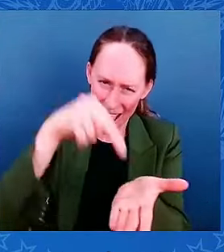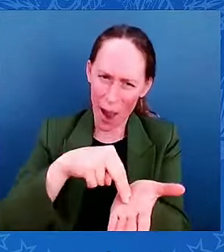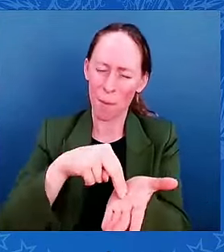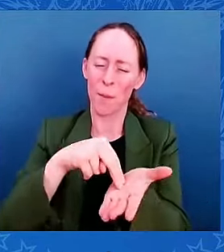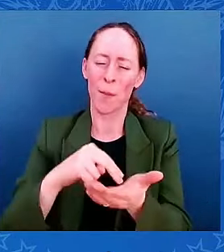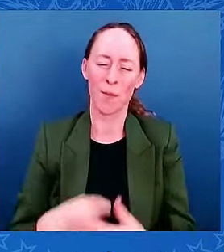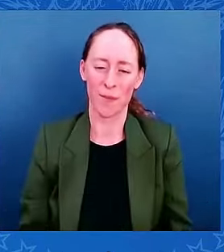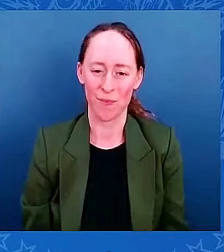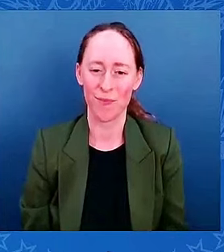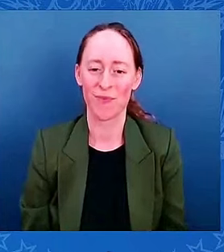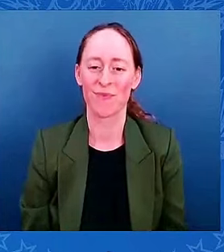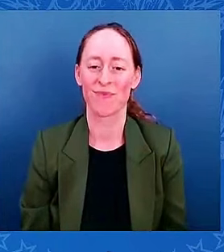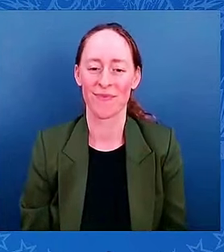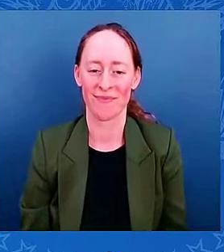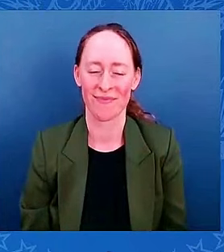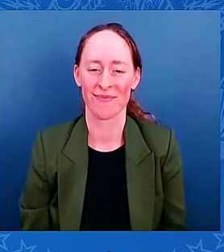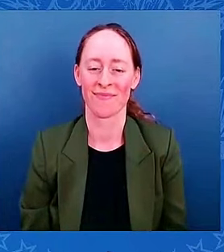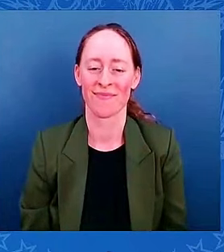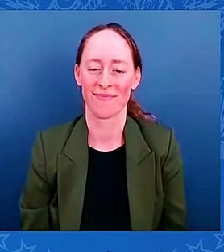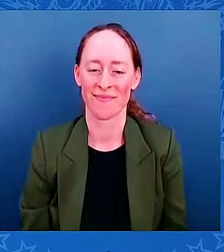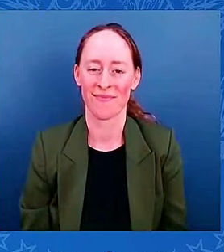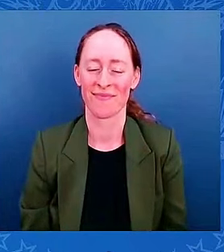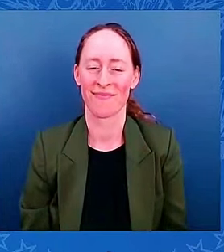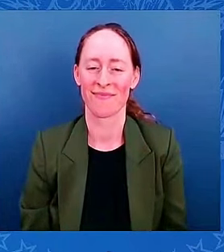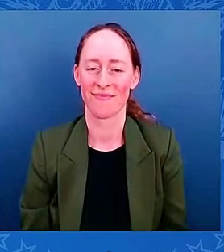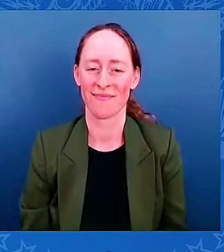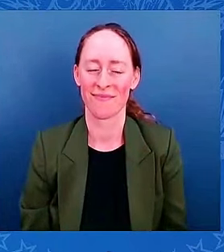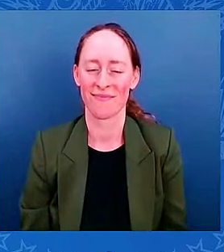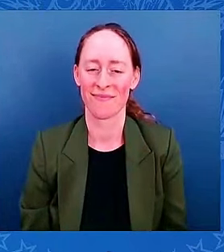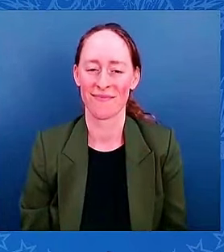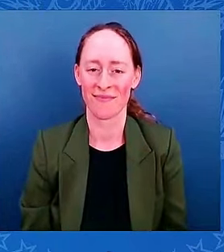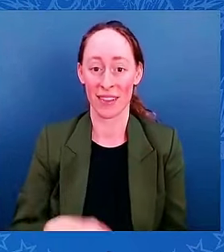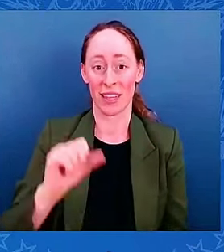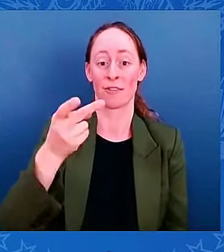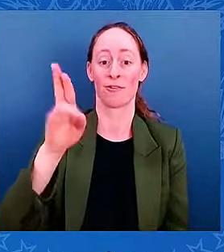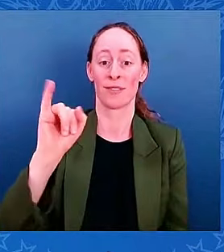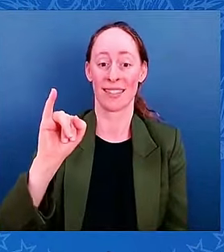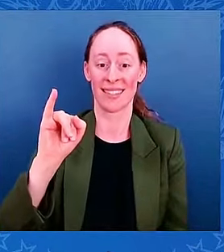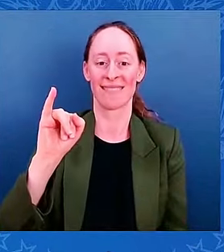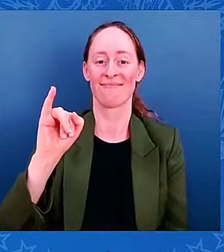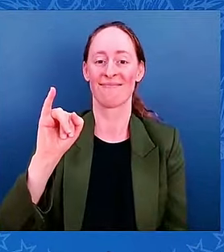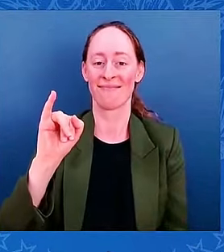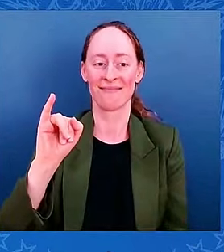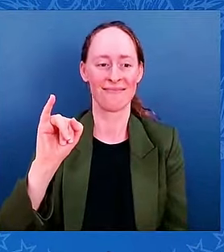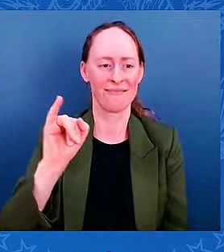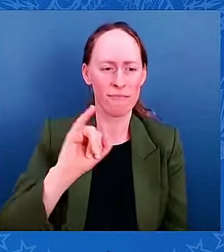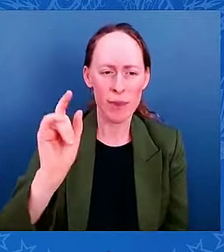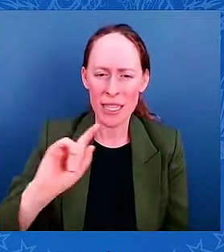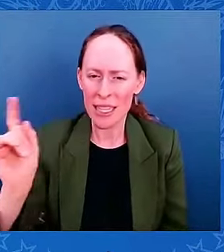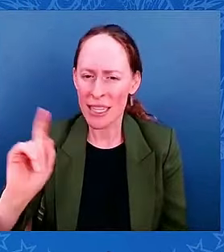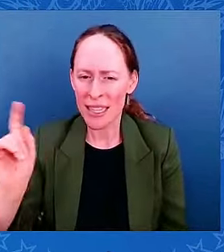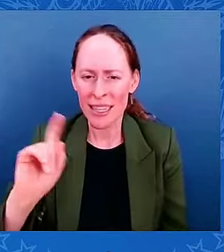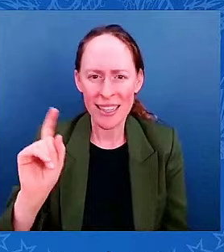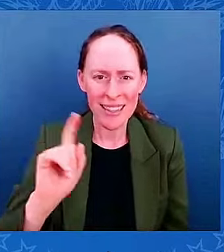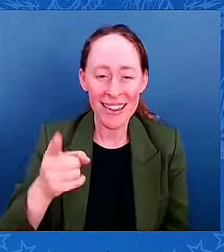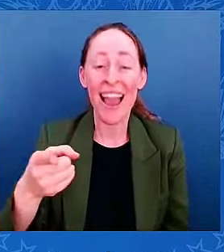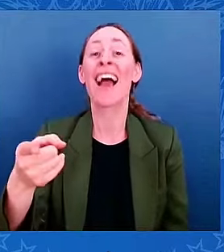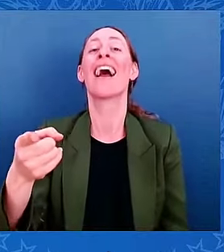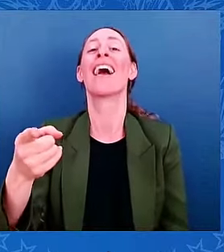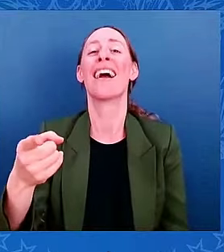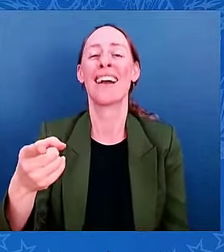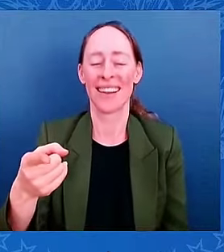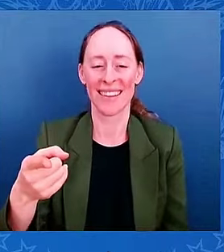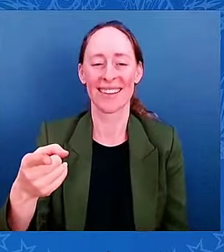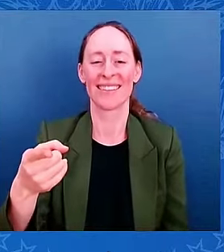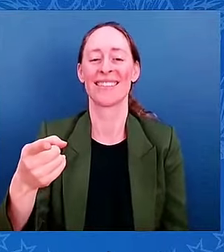And Cherie, who's doing an incredible job. Where is Cherie? She's out there somewhere. There he is. Come on. Stand